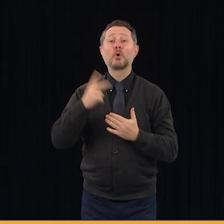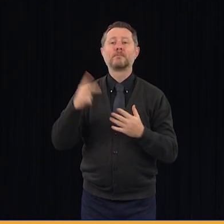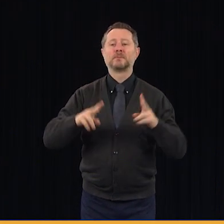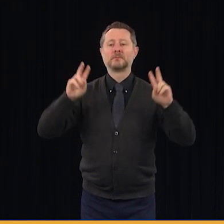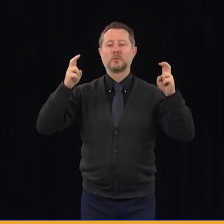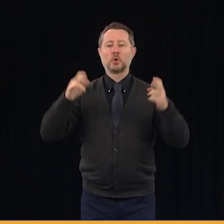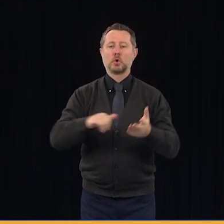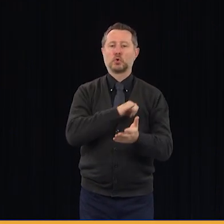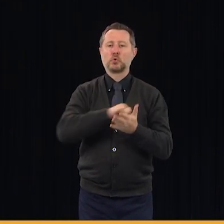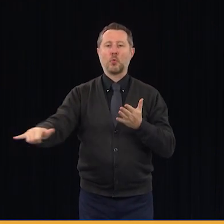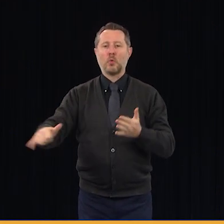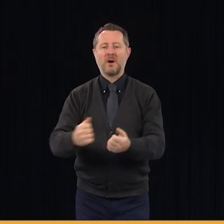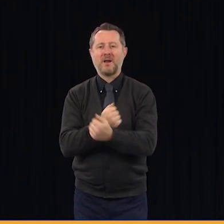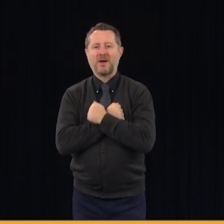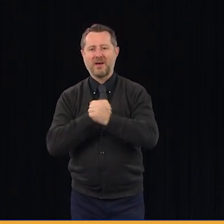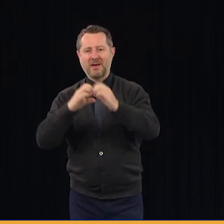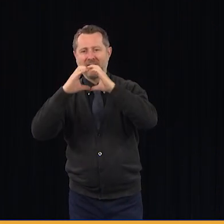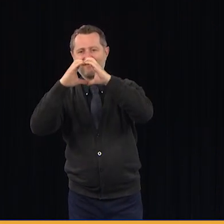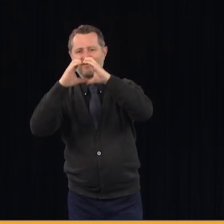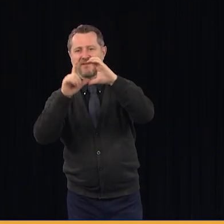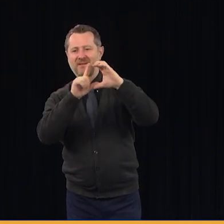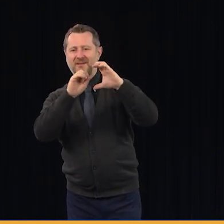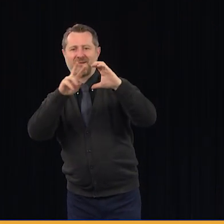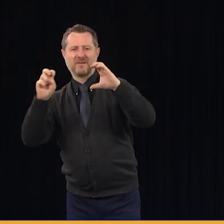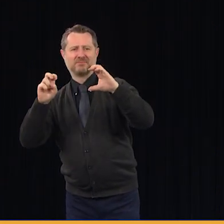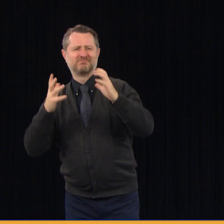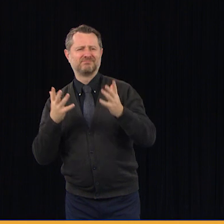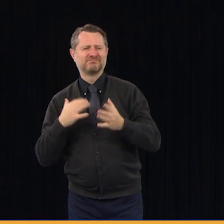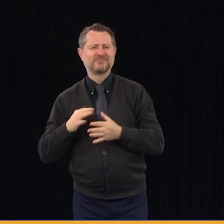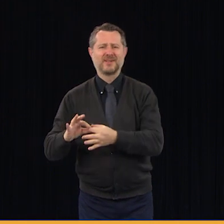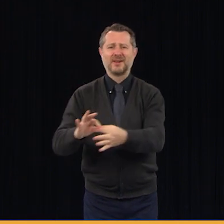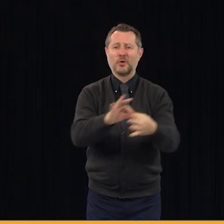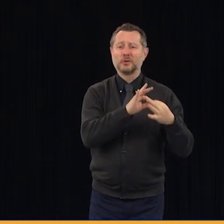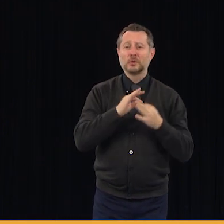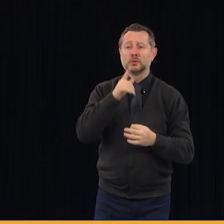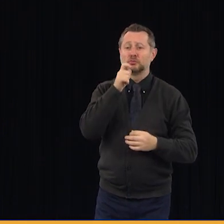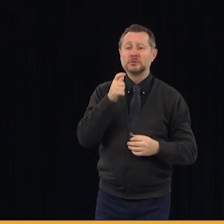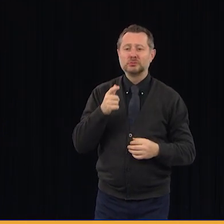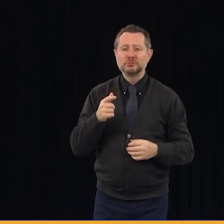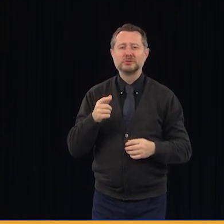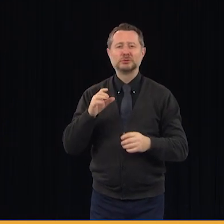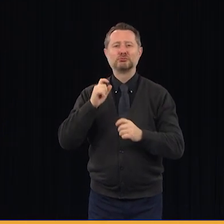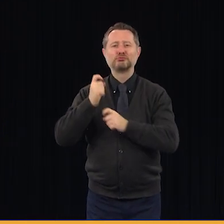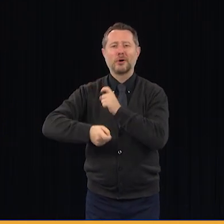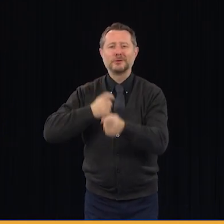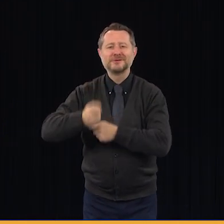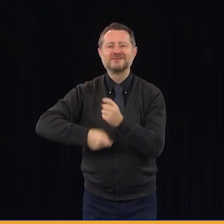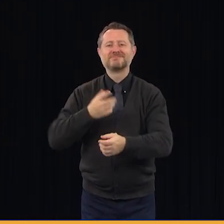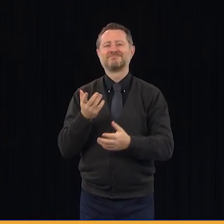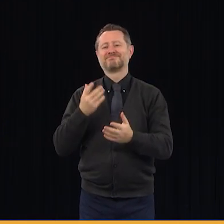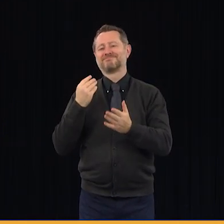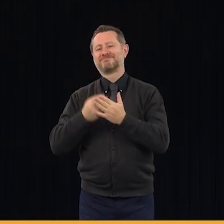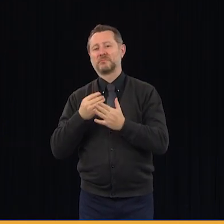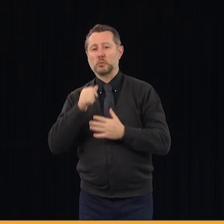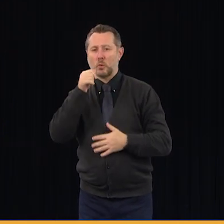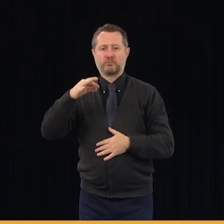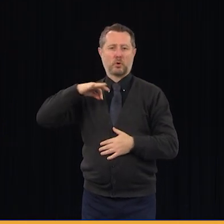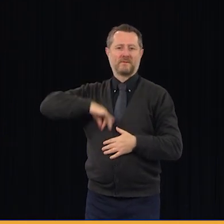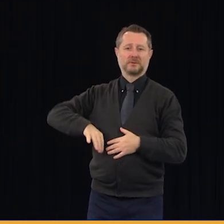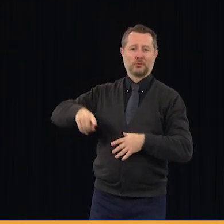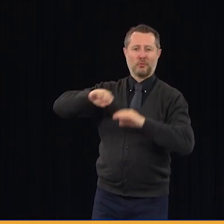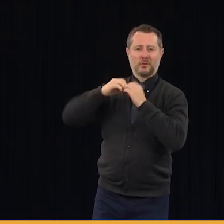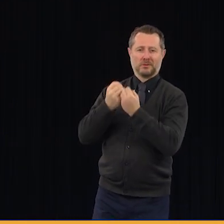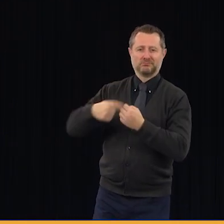to be a coordination of all the charities and not-for-profits and foundations and people who want to help. There's been a